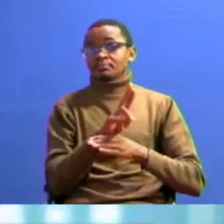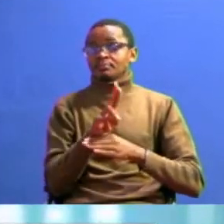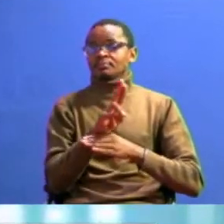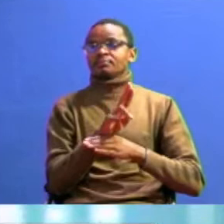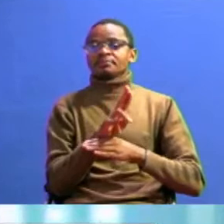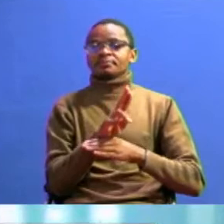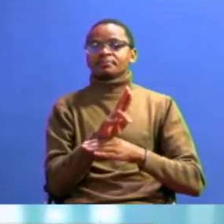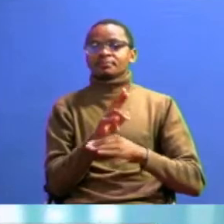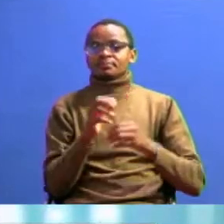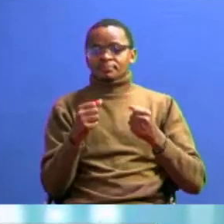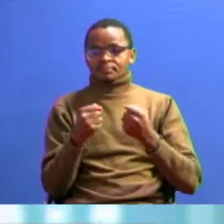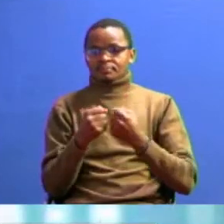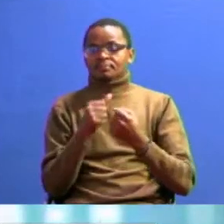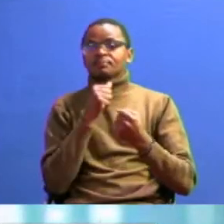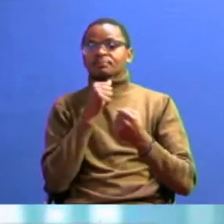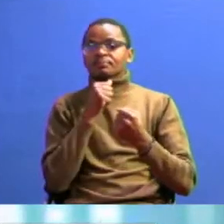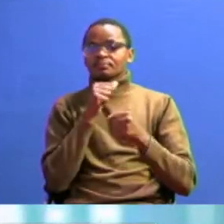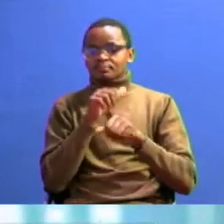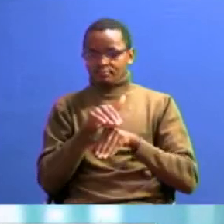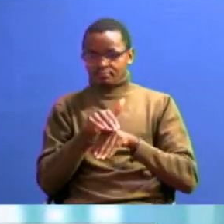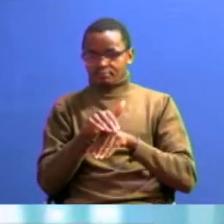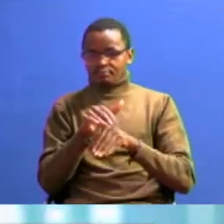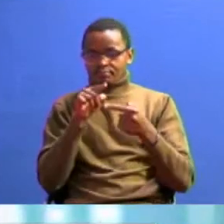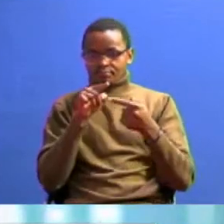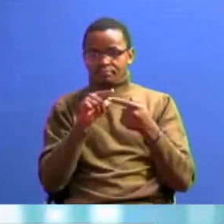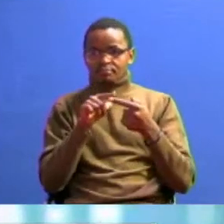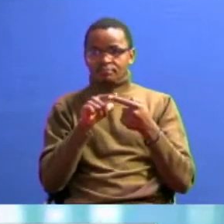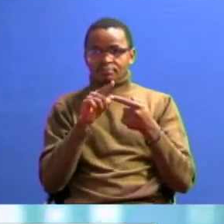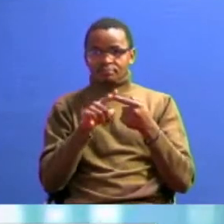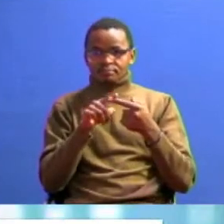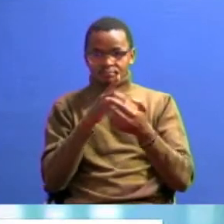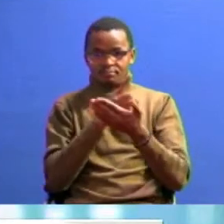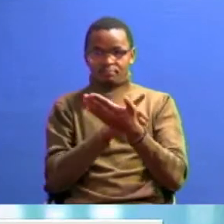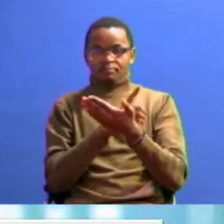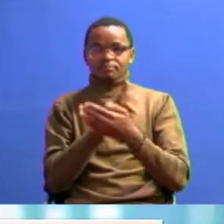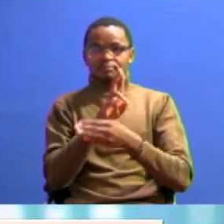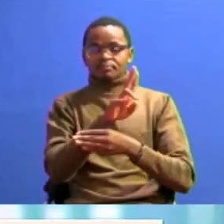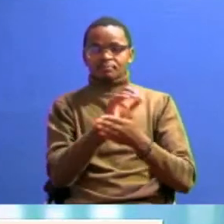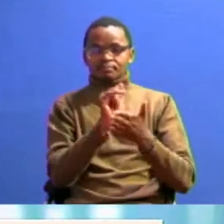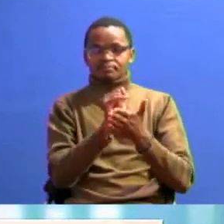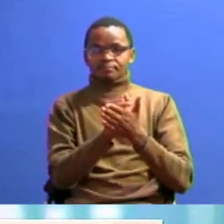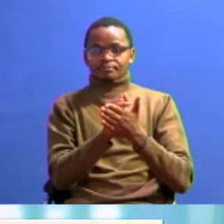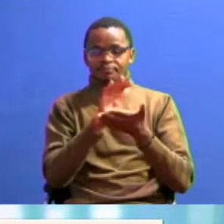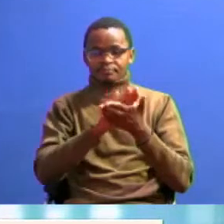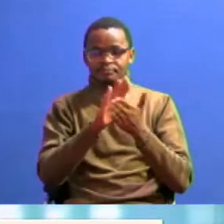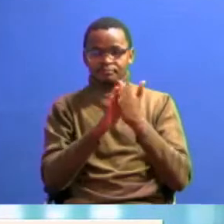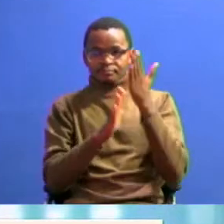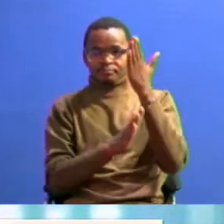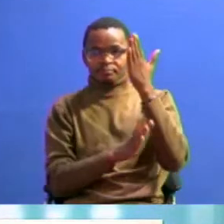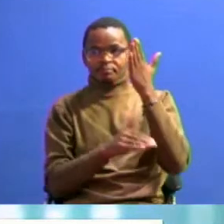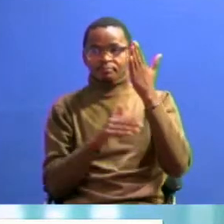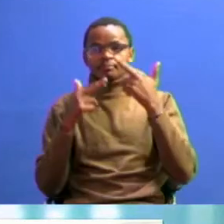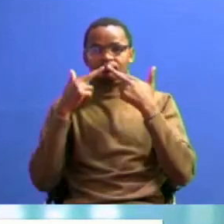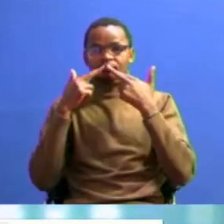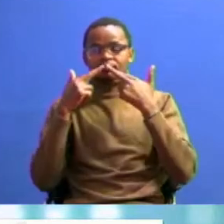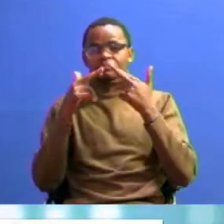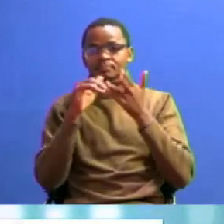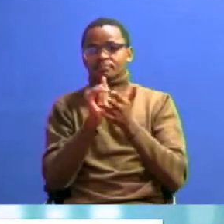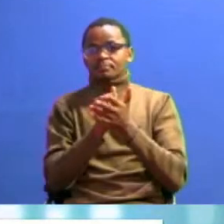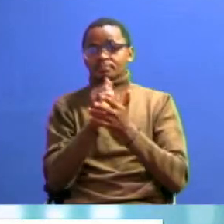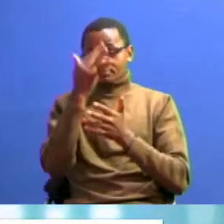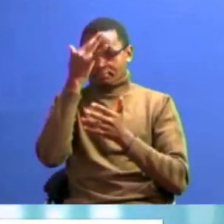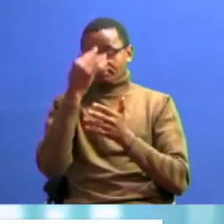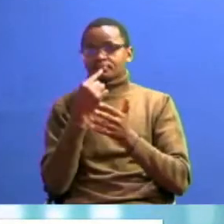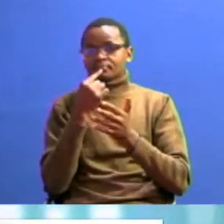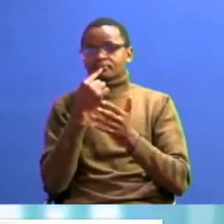substances causes them not to adhere to the drug treatment. And so that worsens the outcome of the treatment. So that's why I'm saying